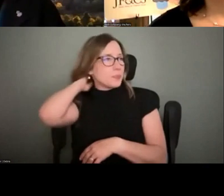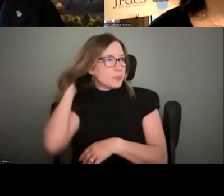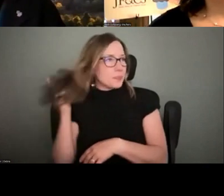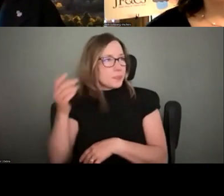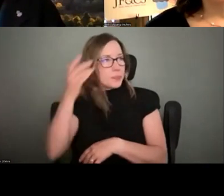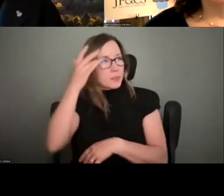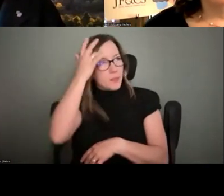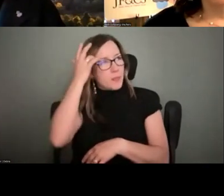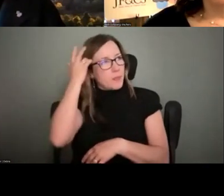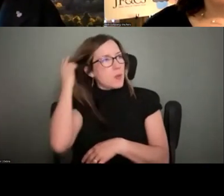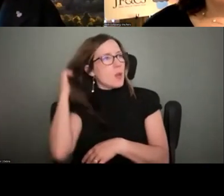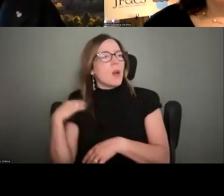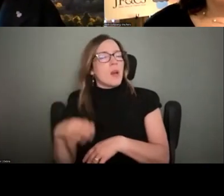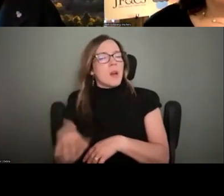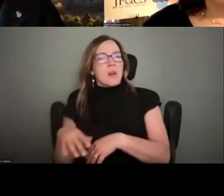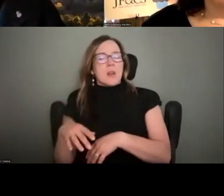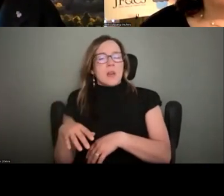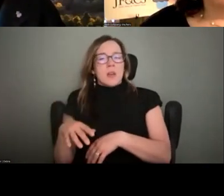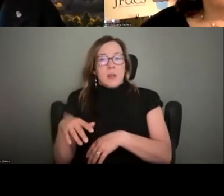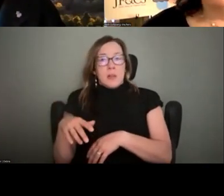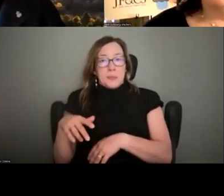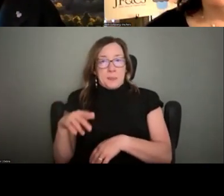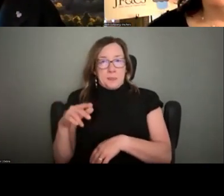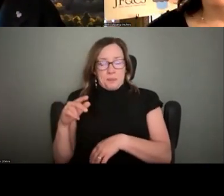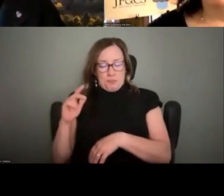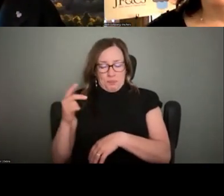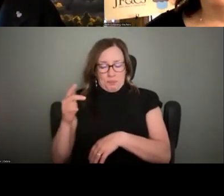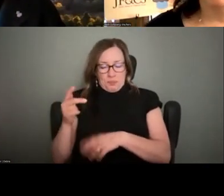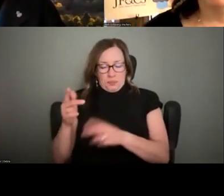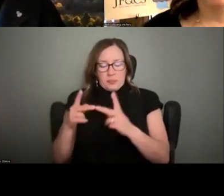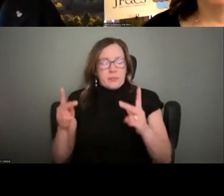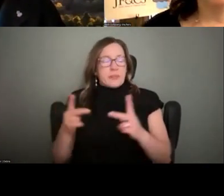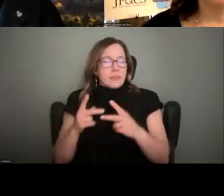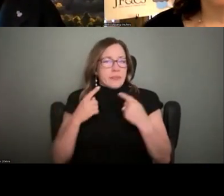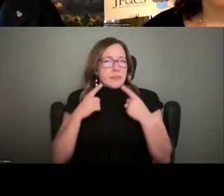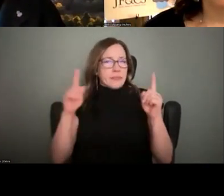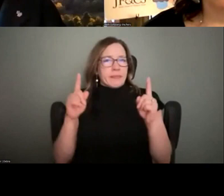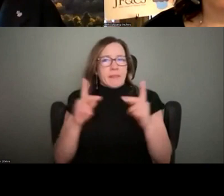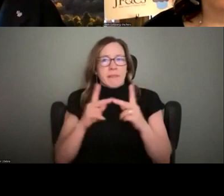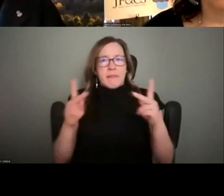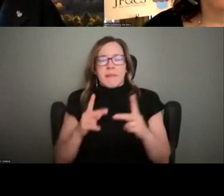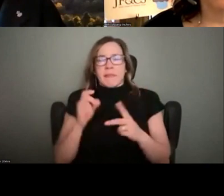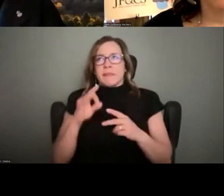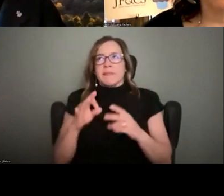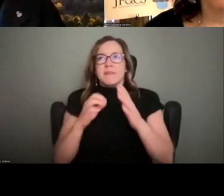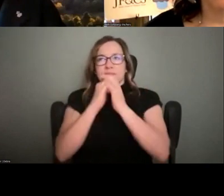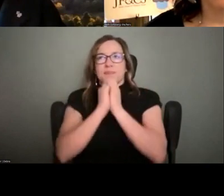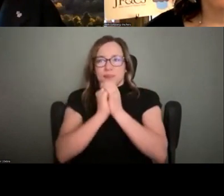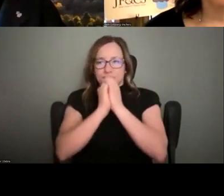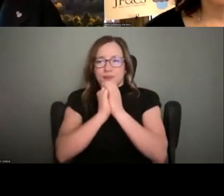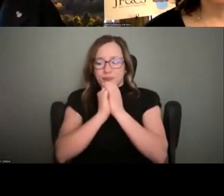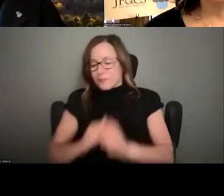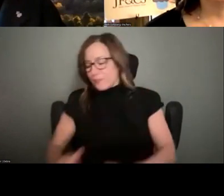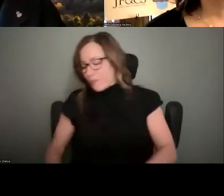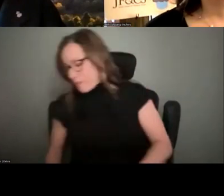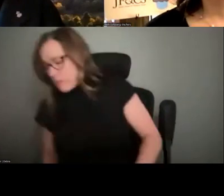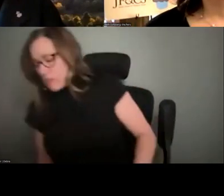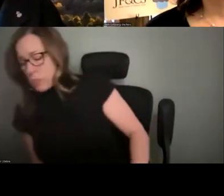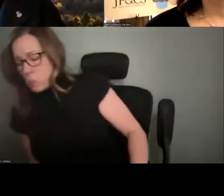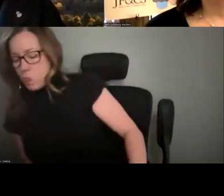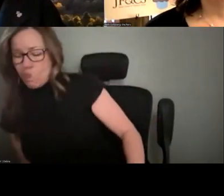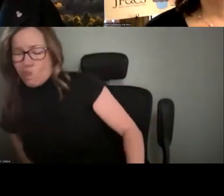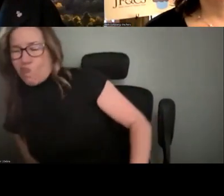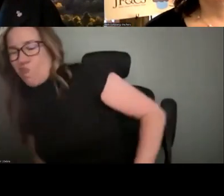the third place that we've had a lot of success is with places of worship. We have some very